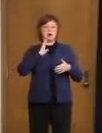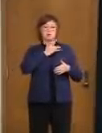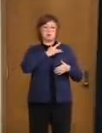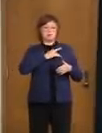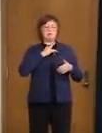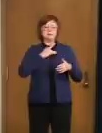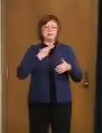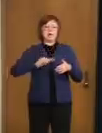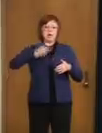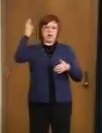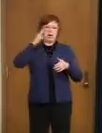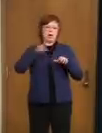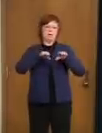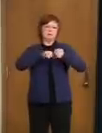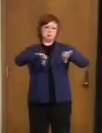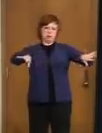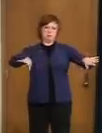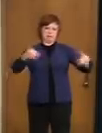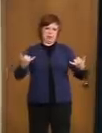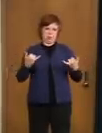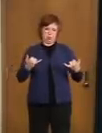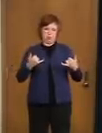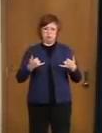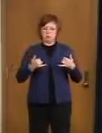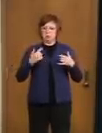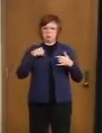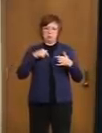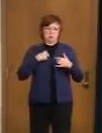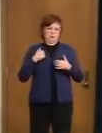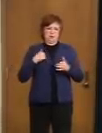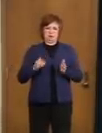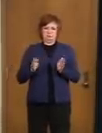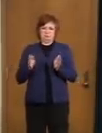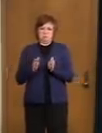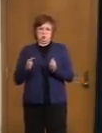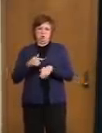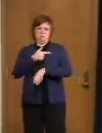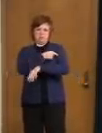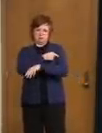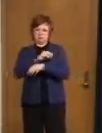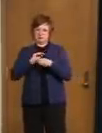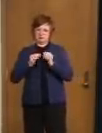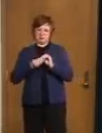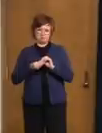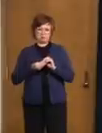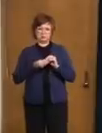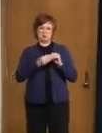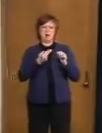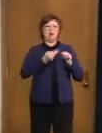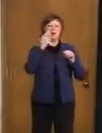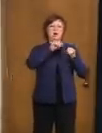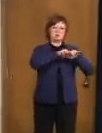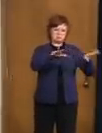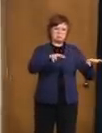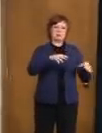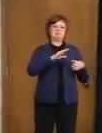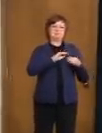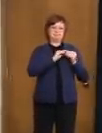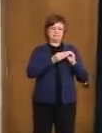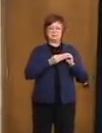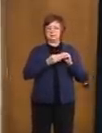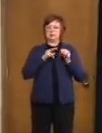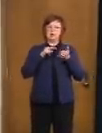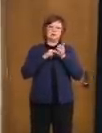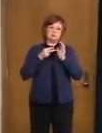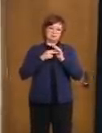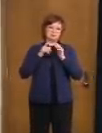a significant portion of our population that is fully vaccinated, we need everyone to keep following the public health advice, the public health